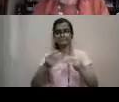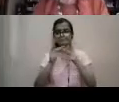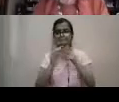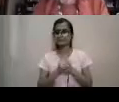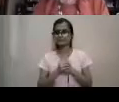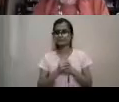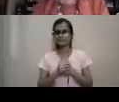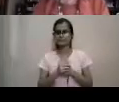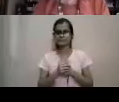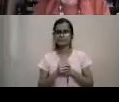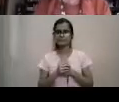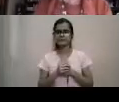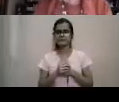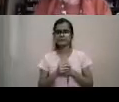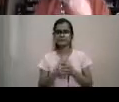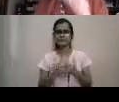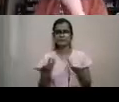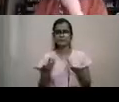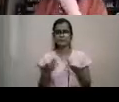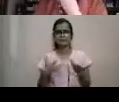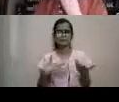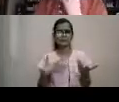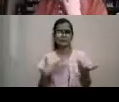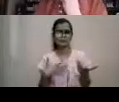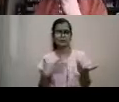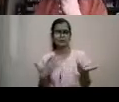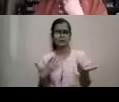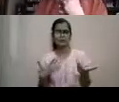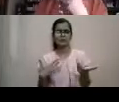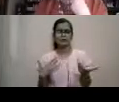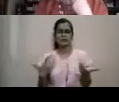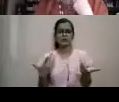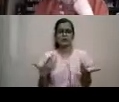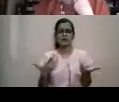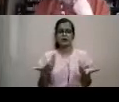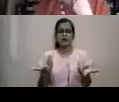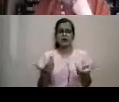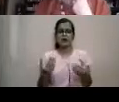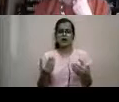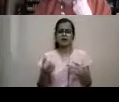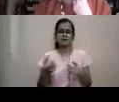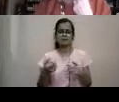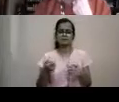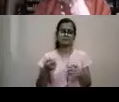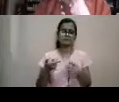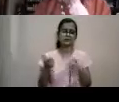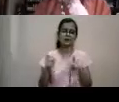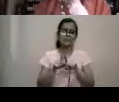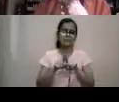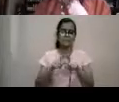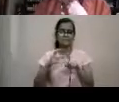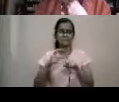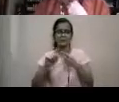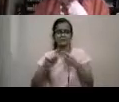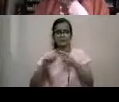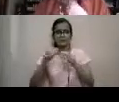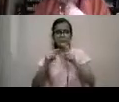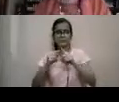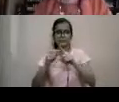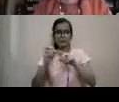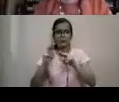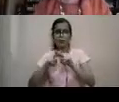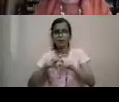sense that we cannot repay a debt of gratitude gnaws at our pride and our sense of equal worth.